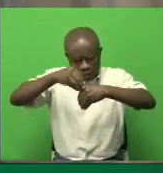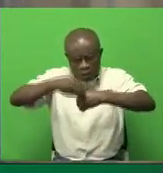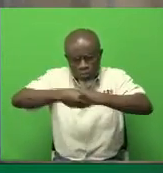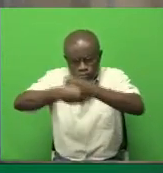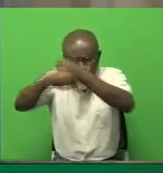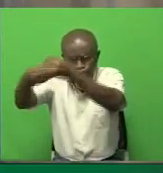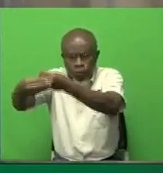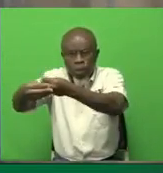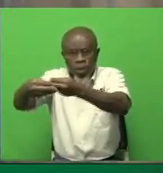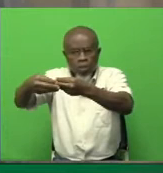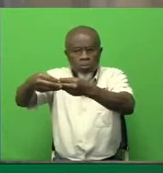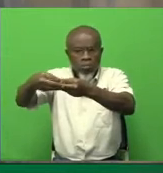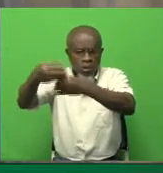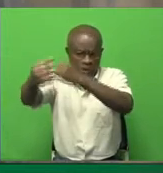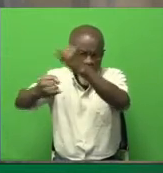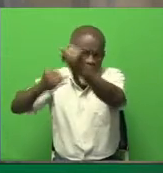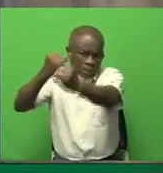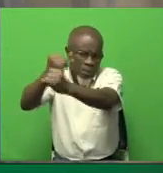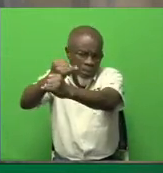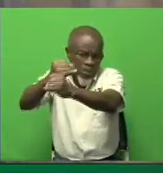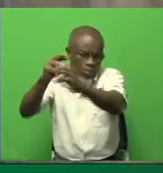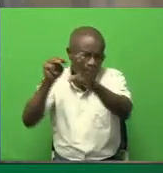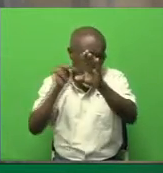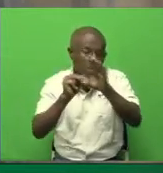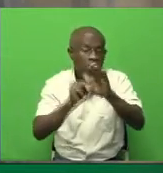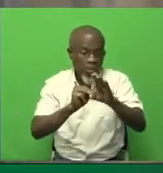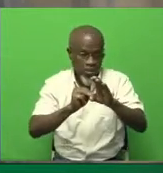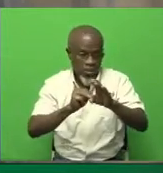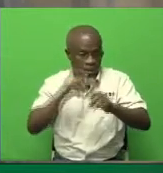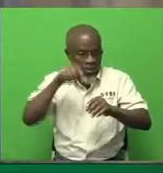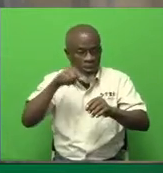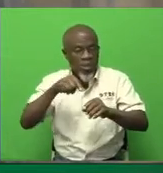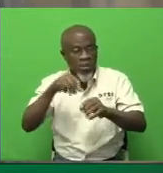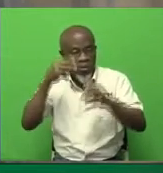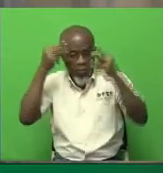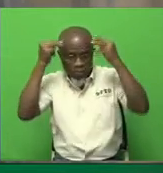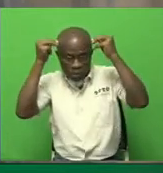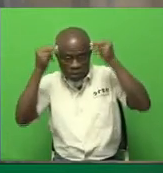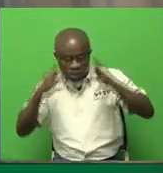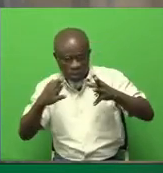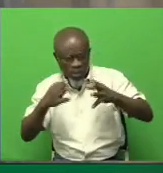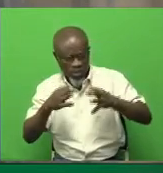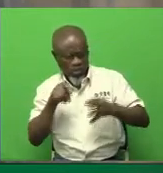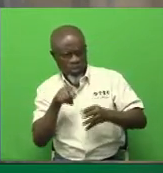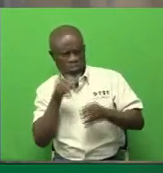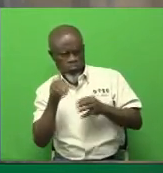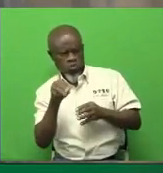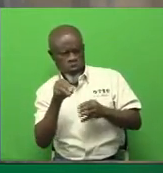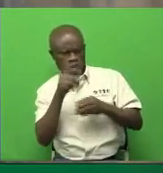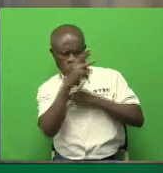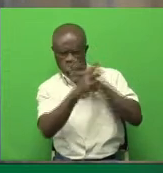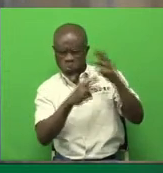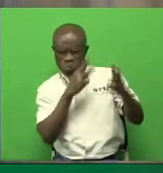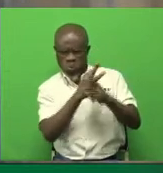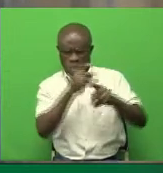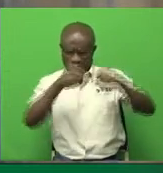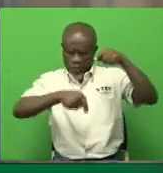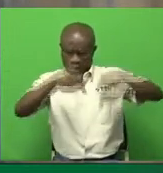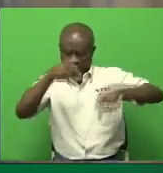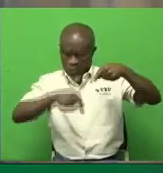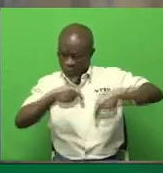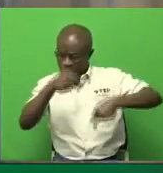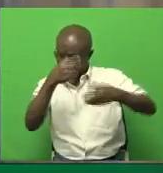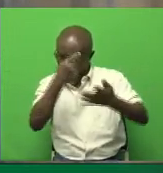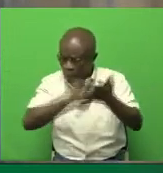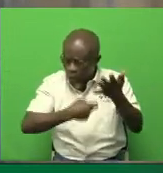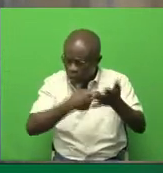production since when has this mineral this Minnesota's government been certain will engage prices and why is it standard and part